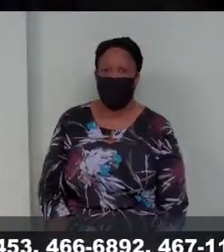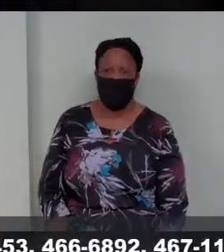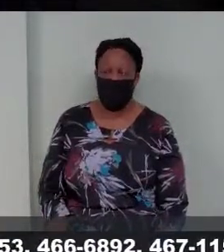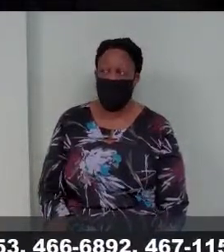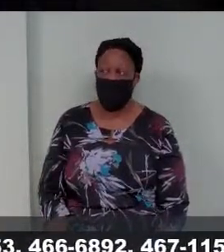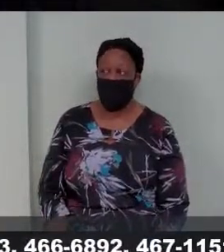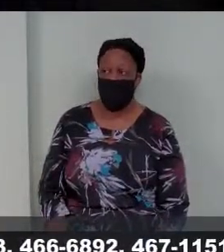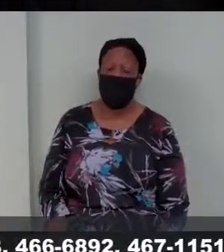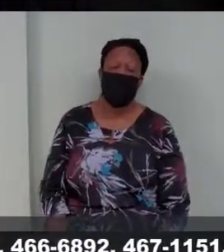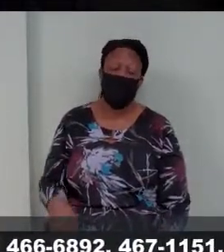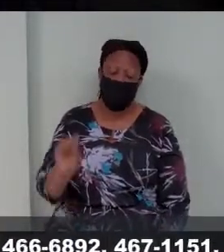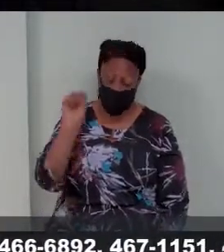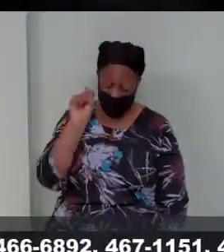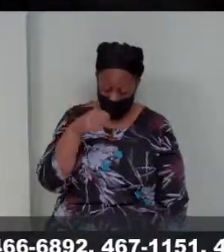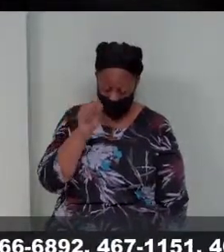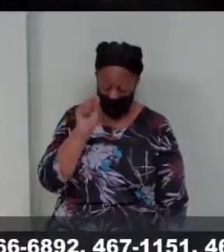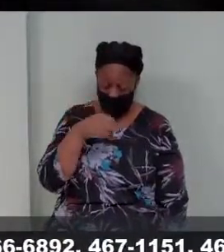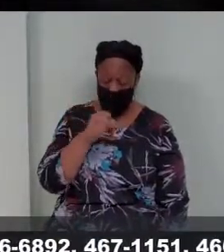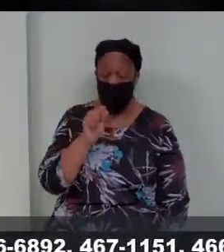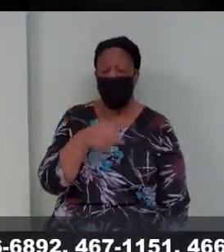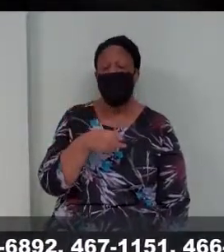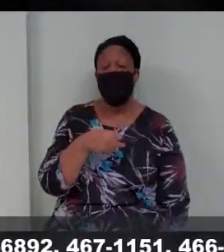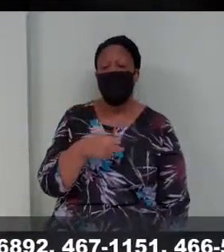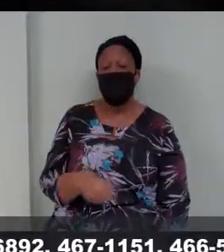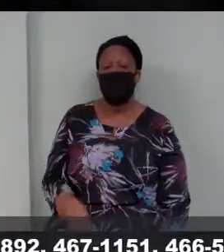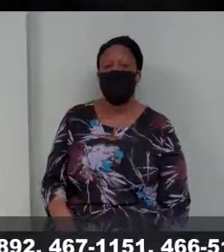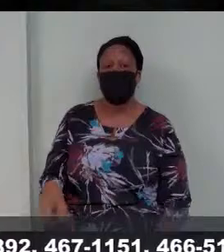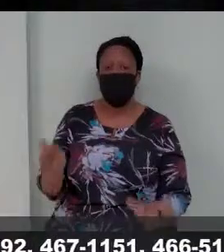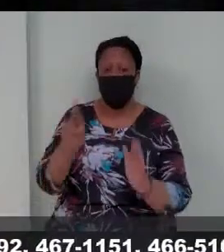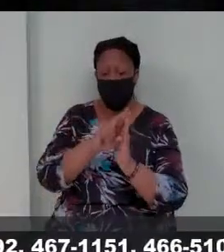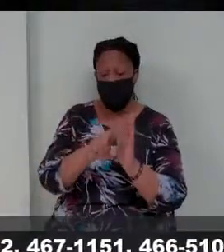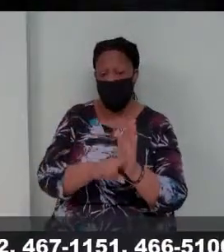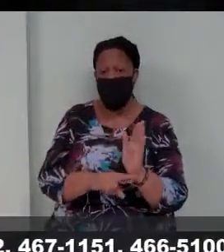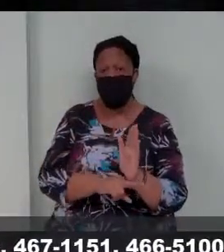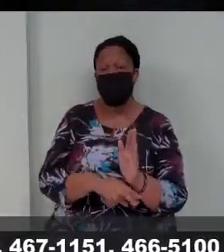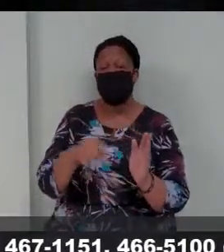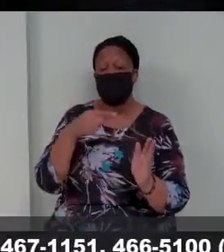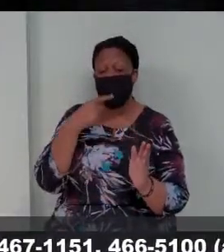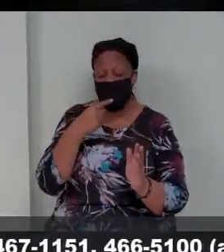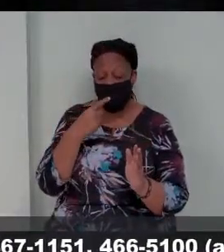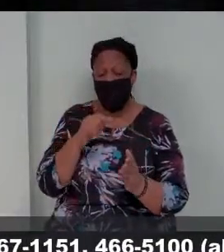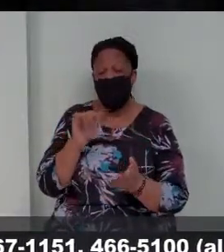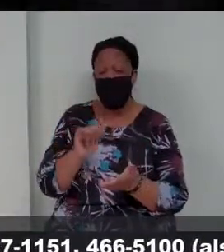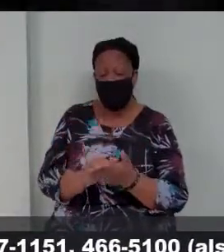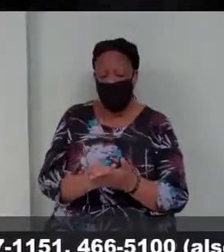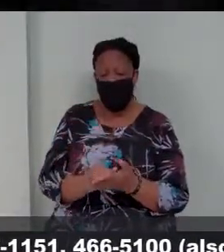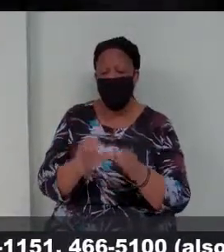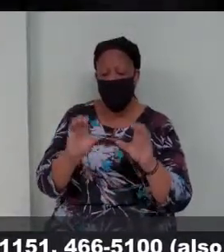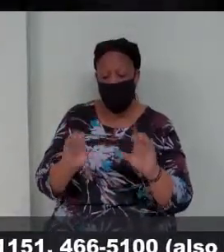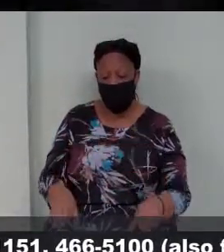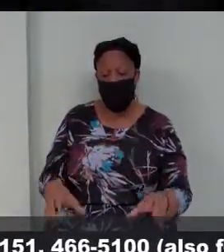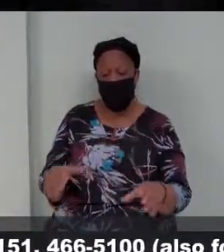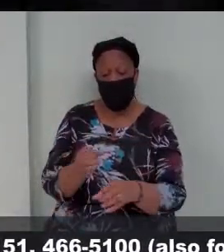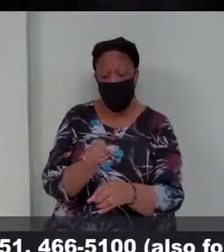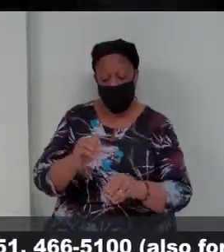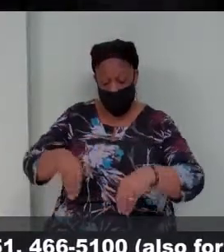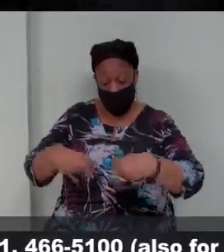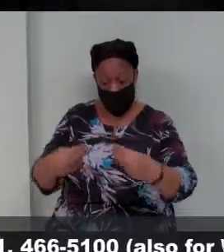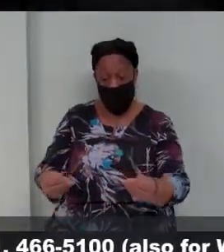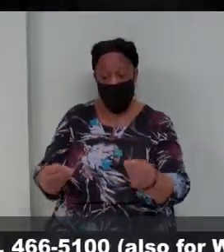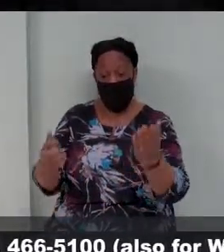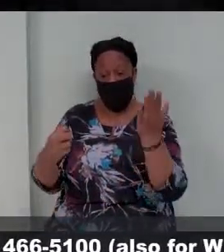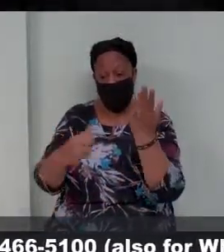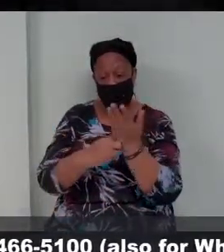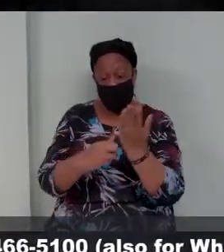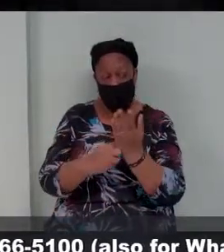Yes, the current iteration of the COVID-19 regulation still makes provision for the issuing of tickets to persons who fail